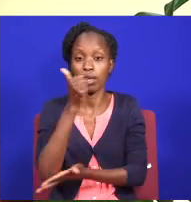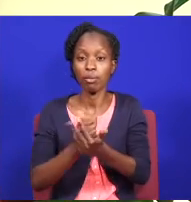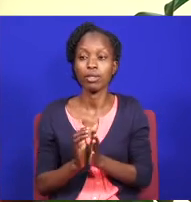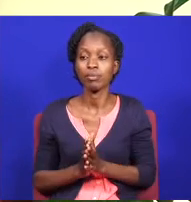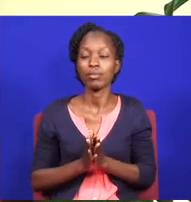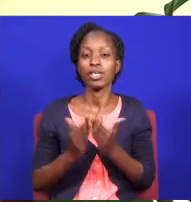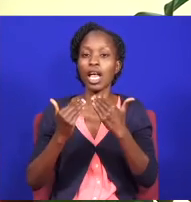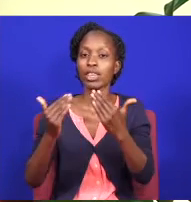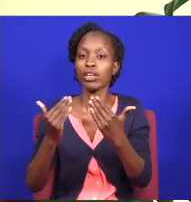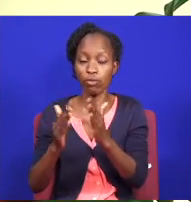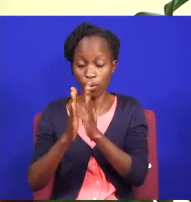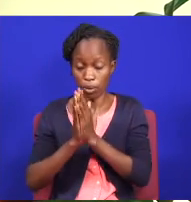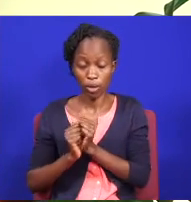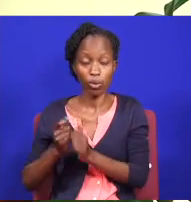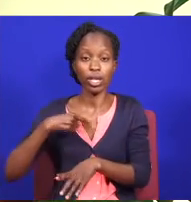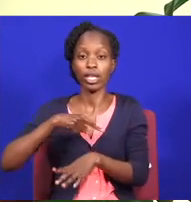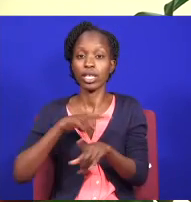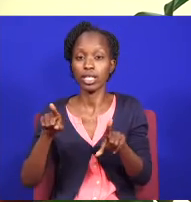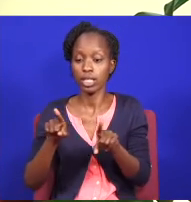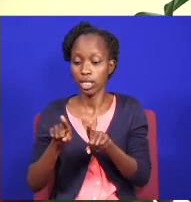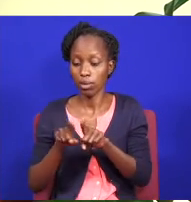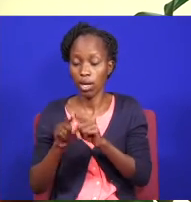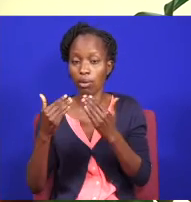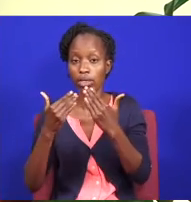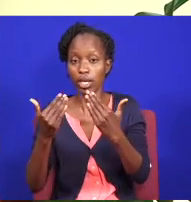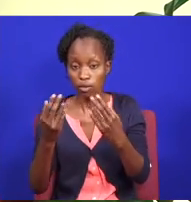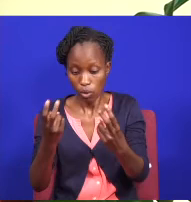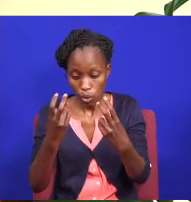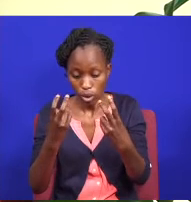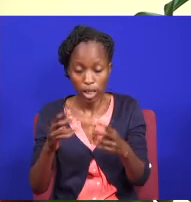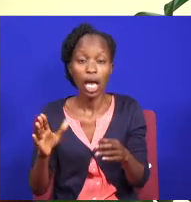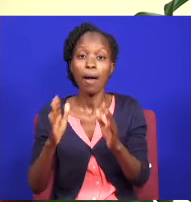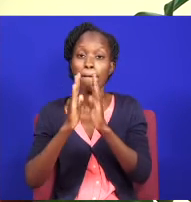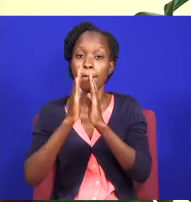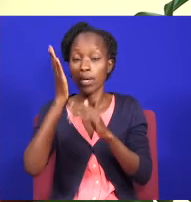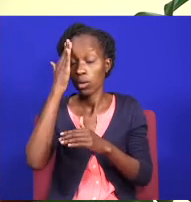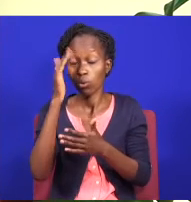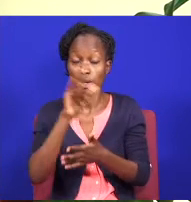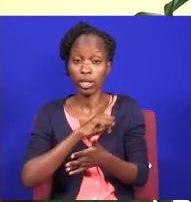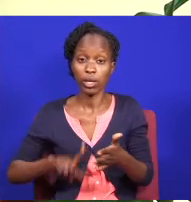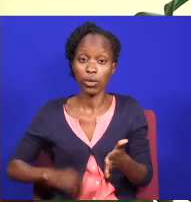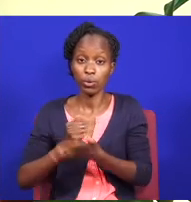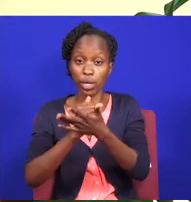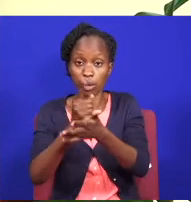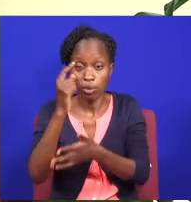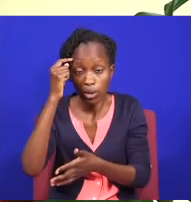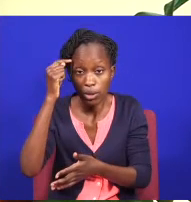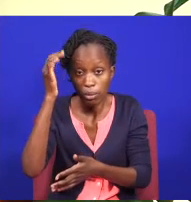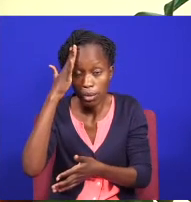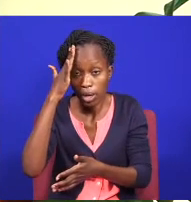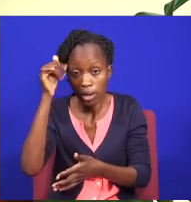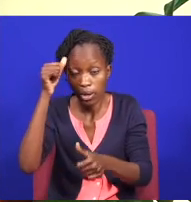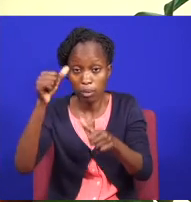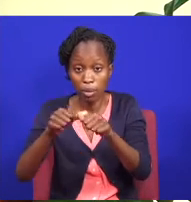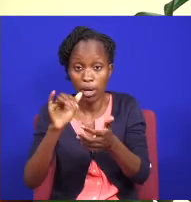praying together with us, and thank you for being with us today. And we know that the Lord will help you to remember that he is able to